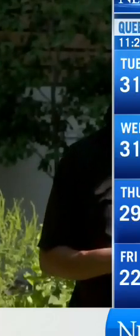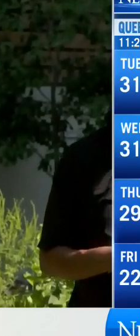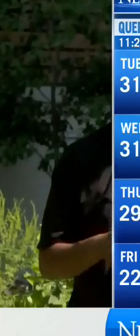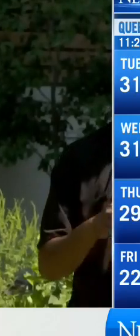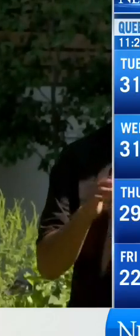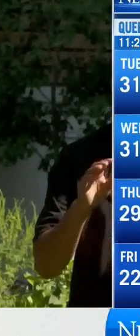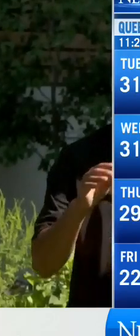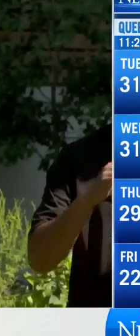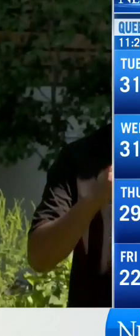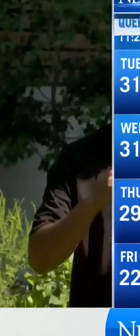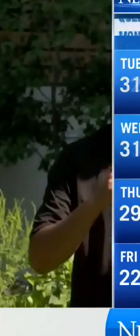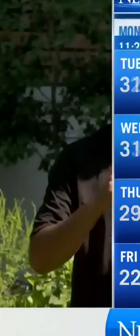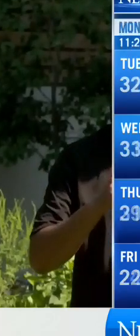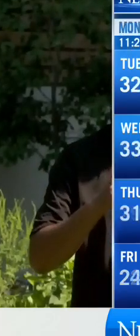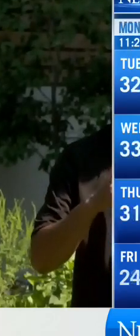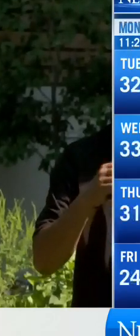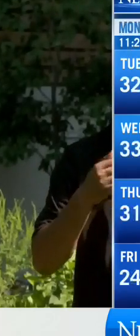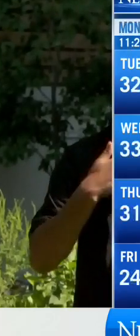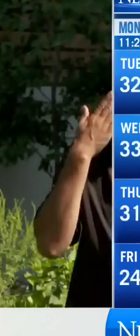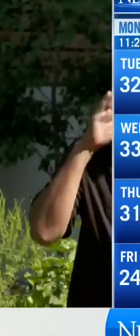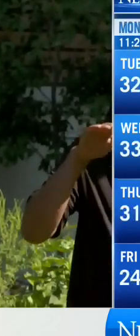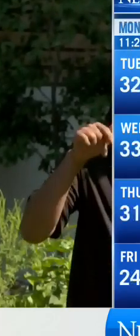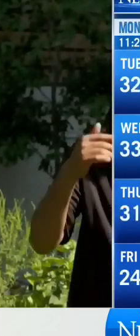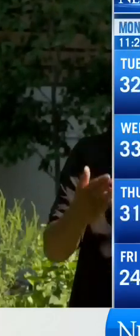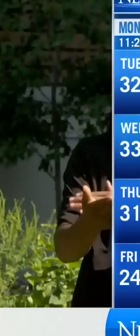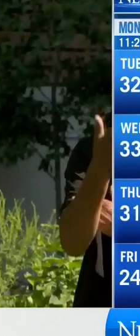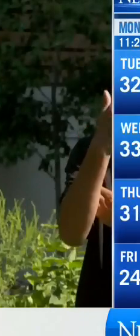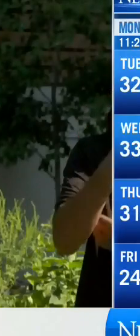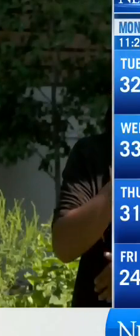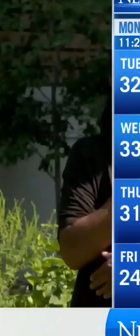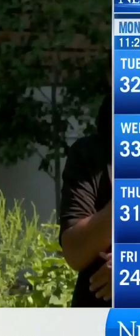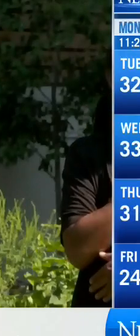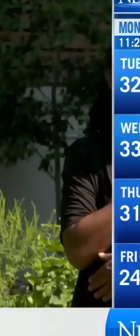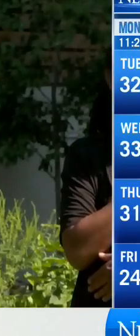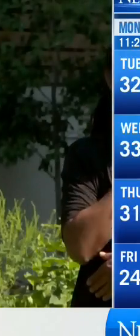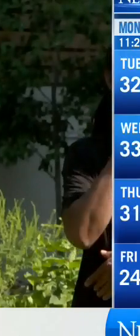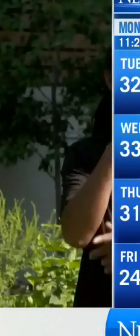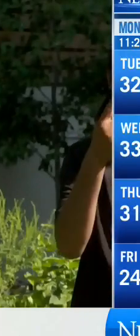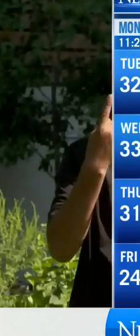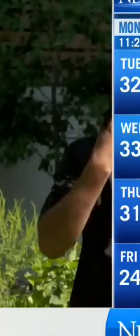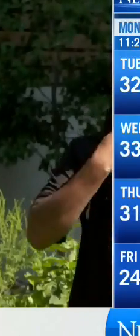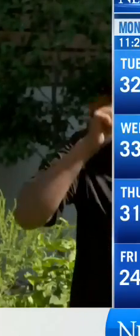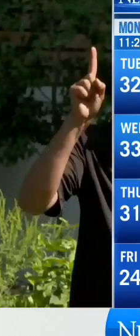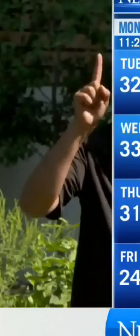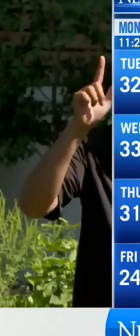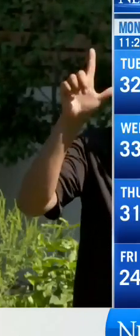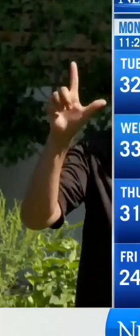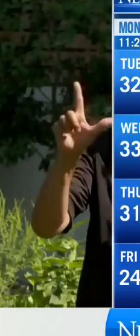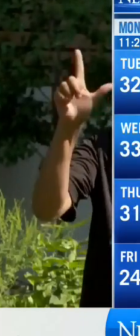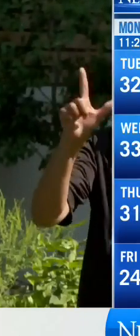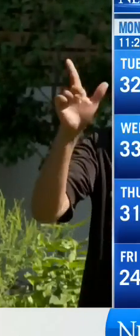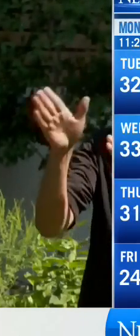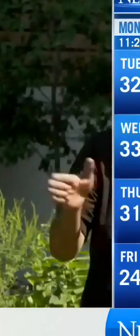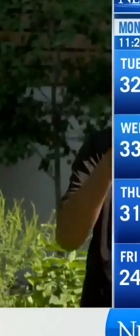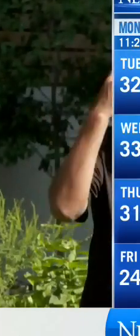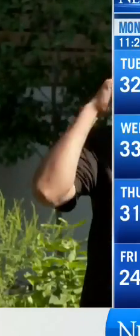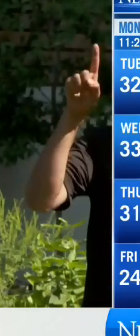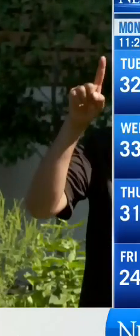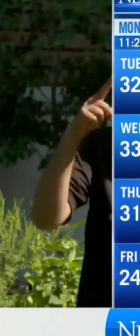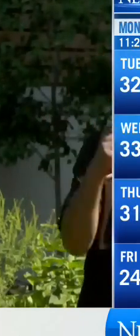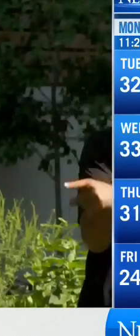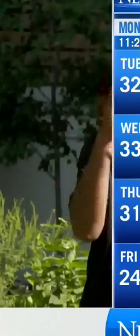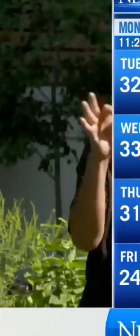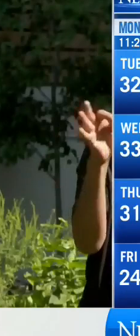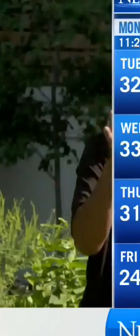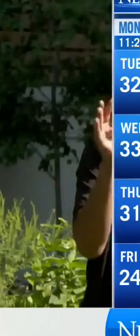this morning, Mr. Trudeau announced the Liberals' plan for affordable housing. And I would say to that,